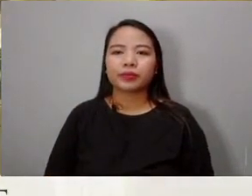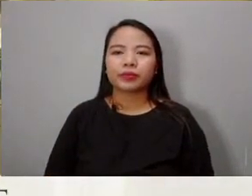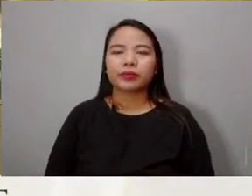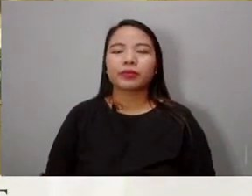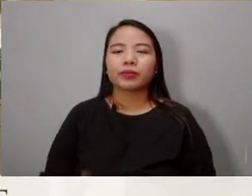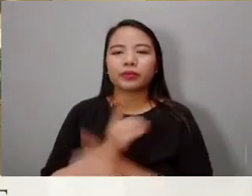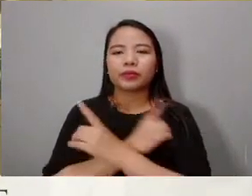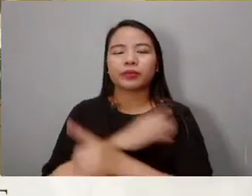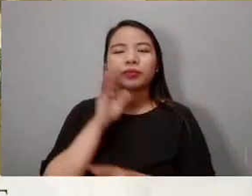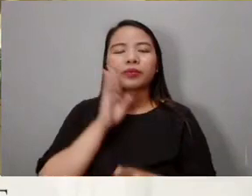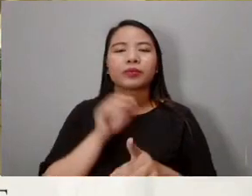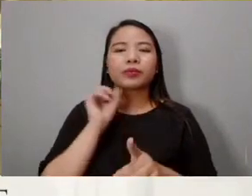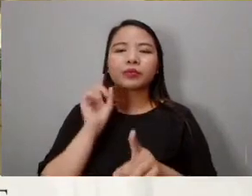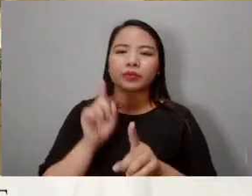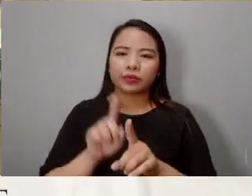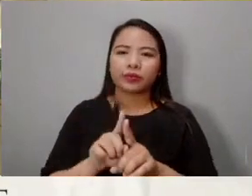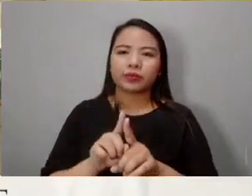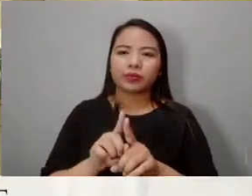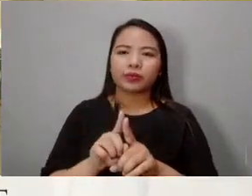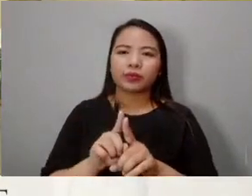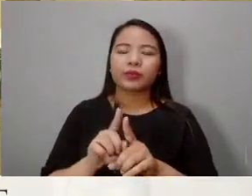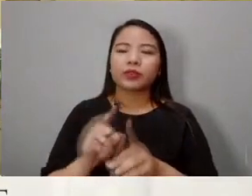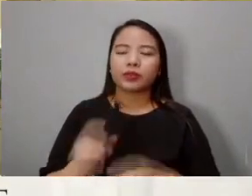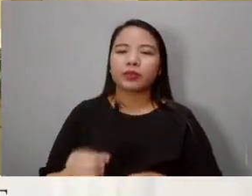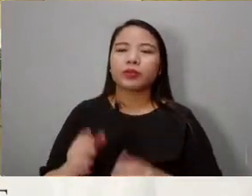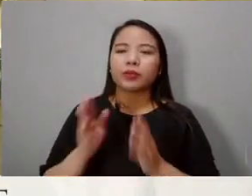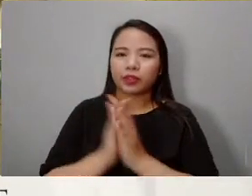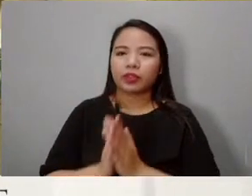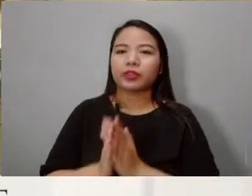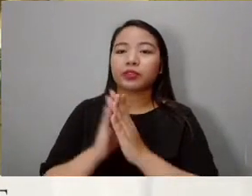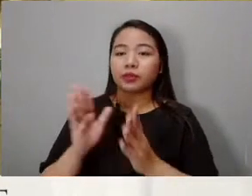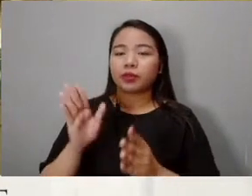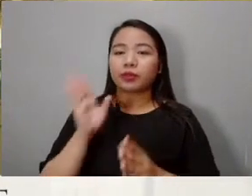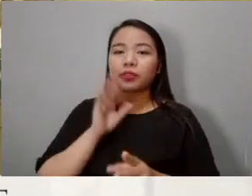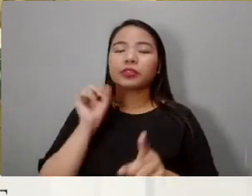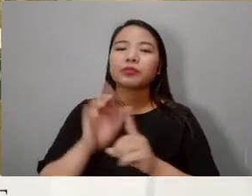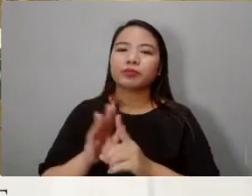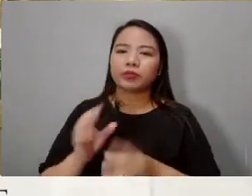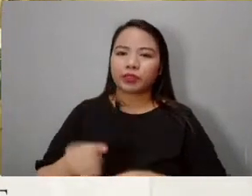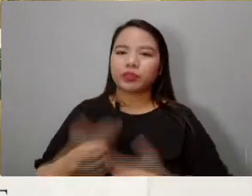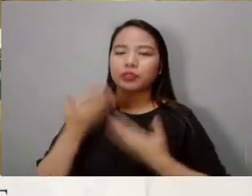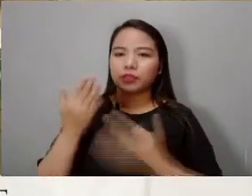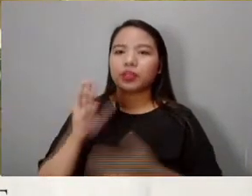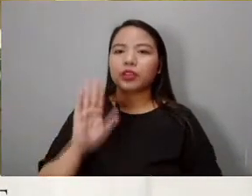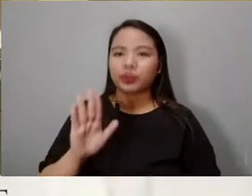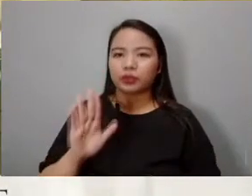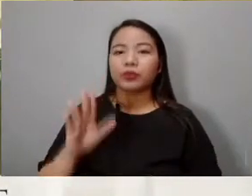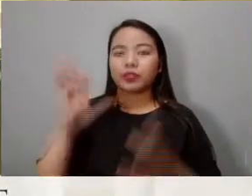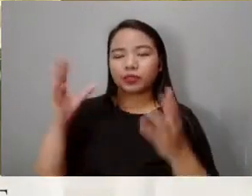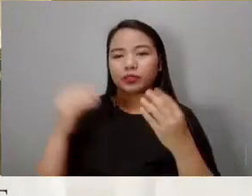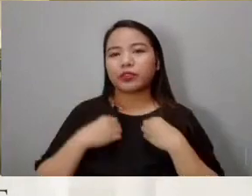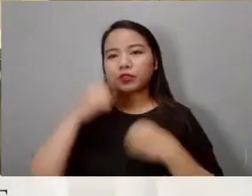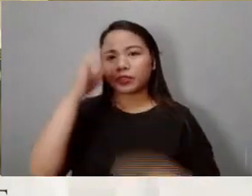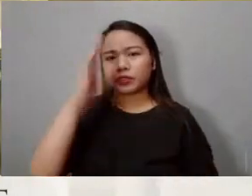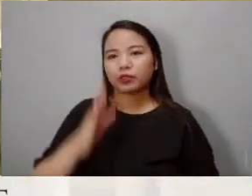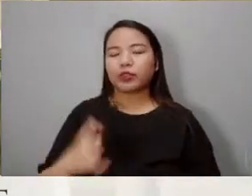sisters, that my sacrifice and yours may be acceptable to God, the Almighty Father.